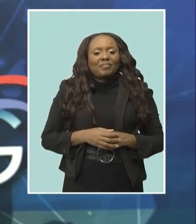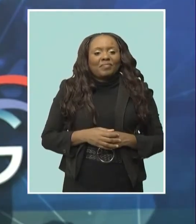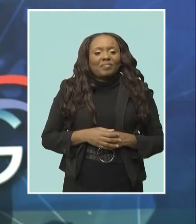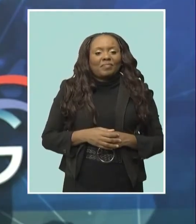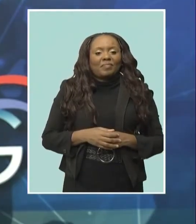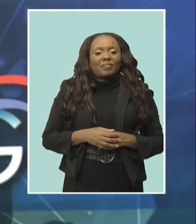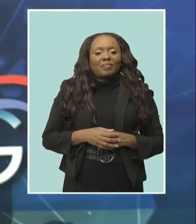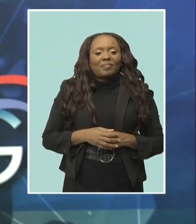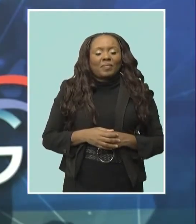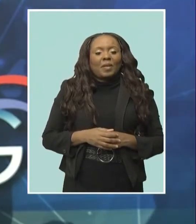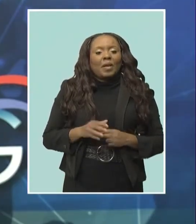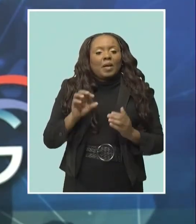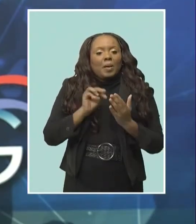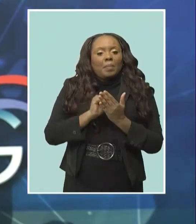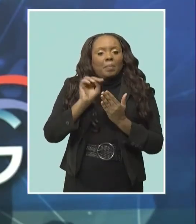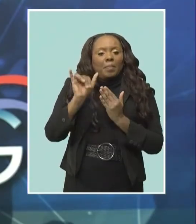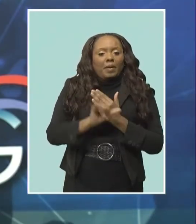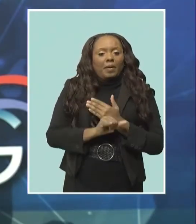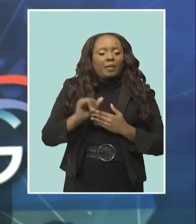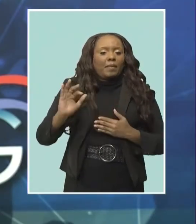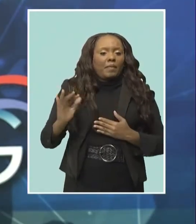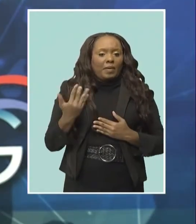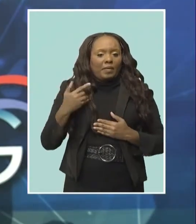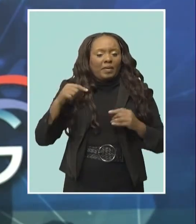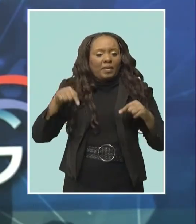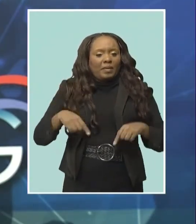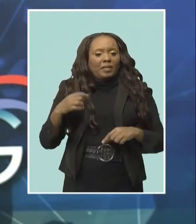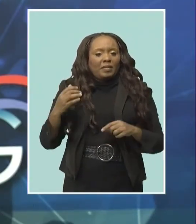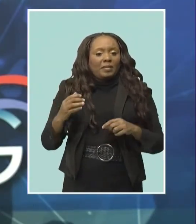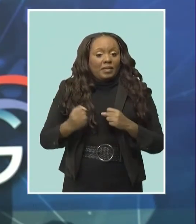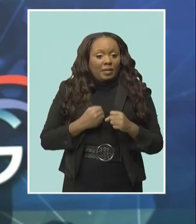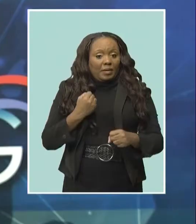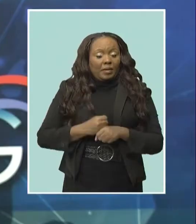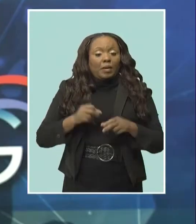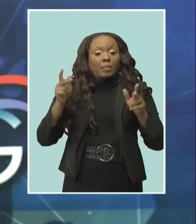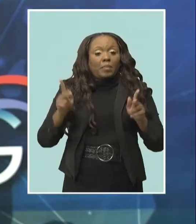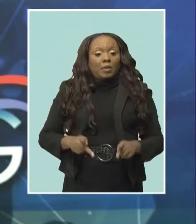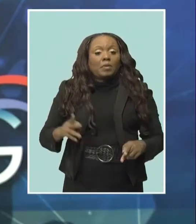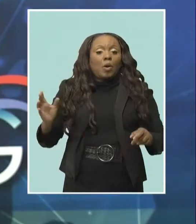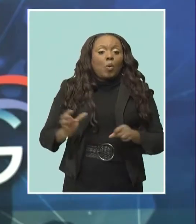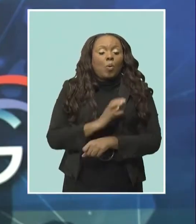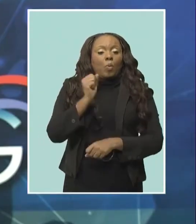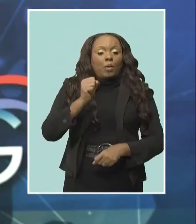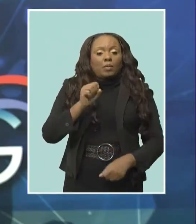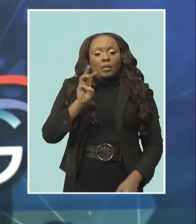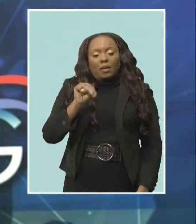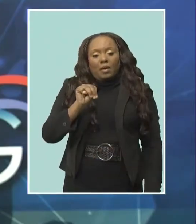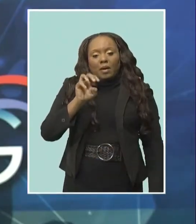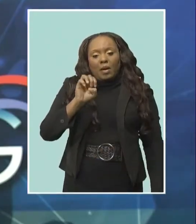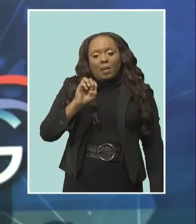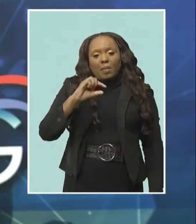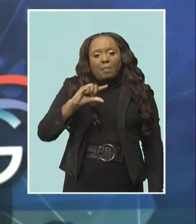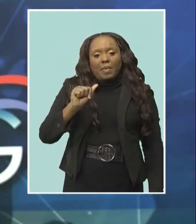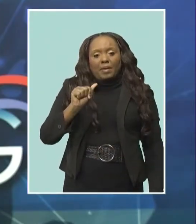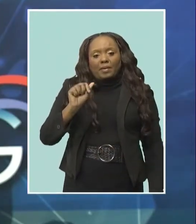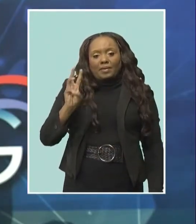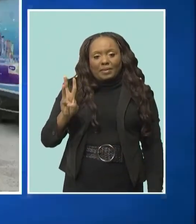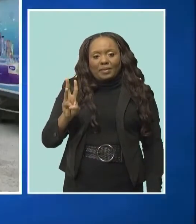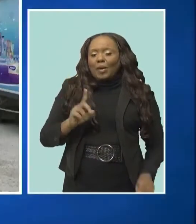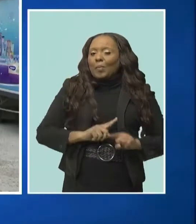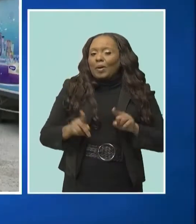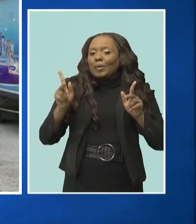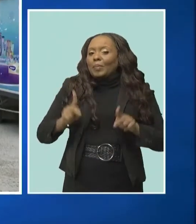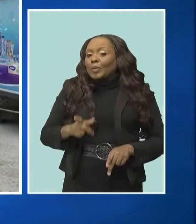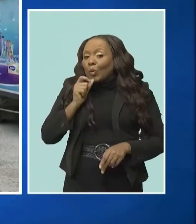winner from May the 5th this year has finally collected their jackpot winnings, but through an attorney at law. Arthur Holder